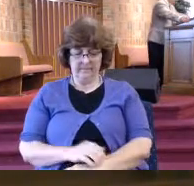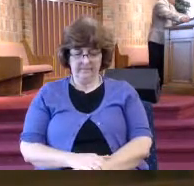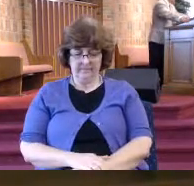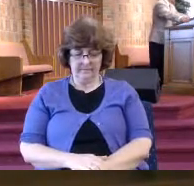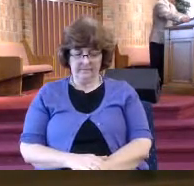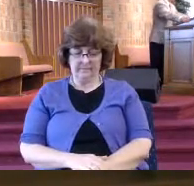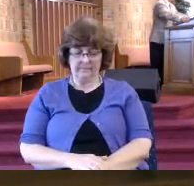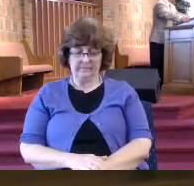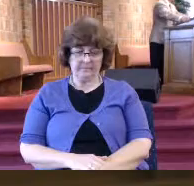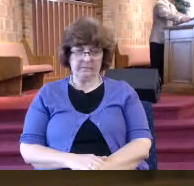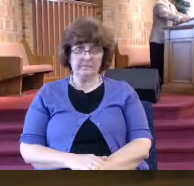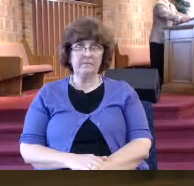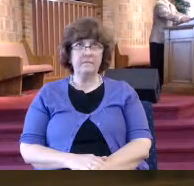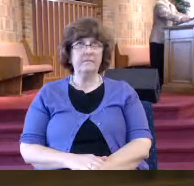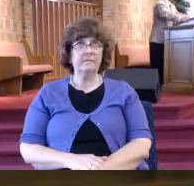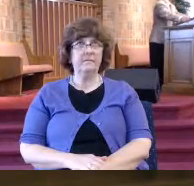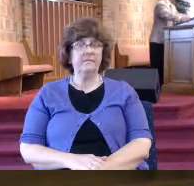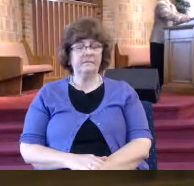and then be dismissed with our prayer.